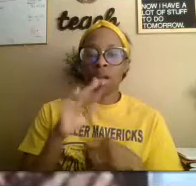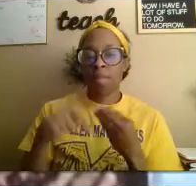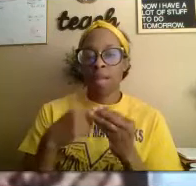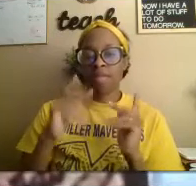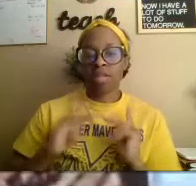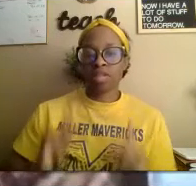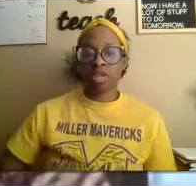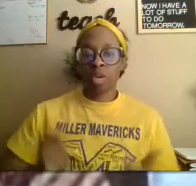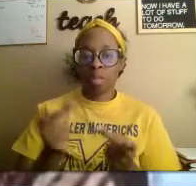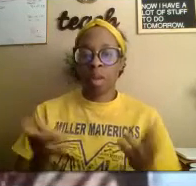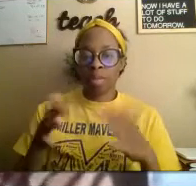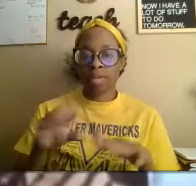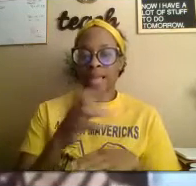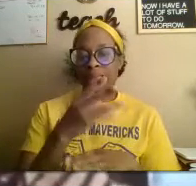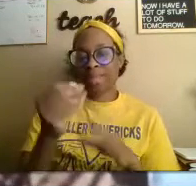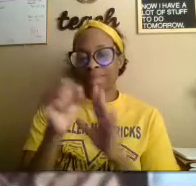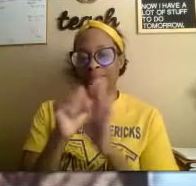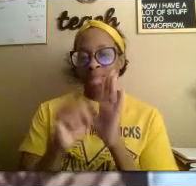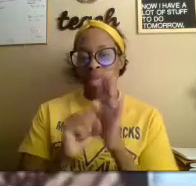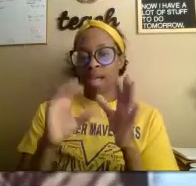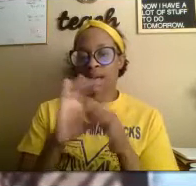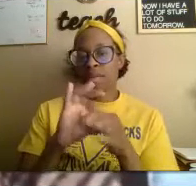physical properties and states of matter.